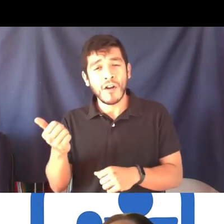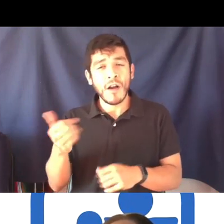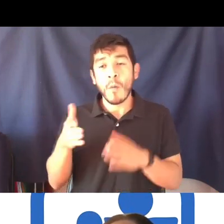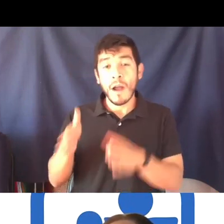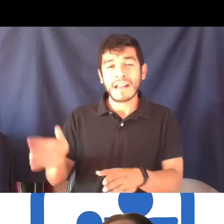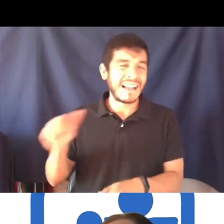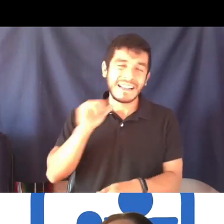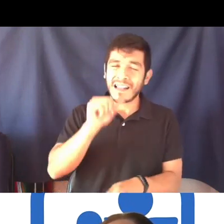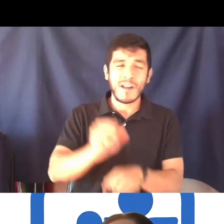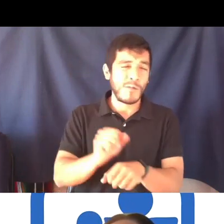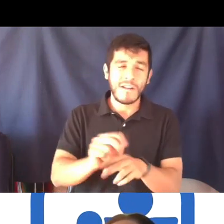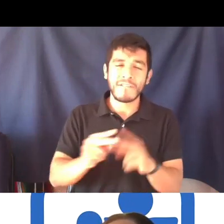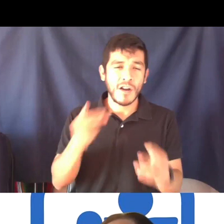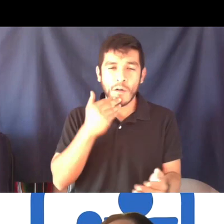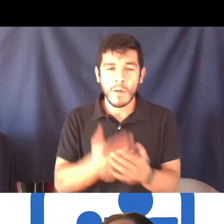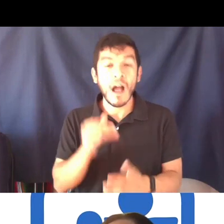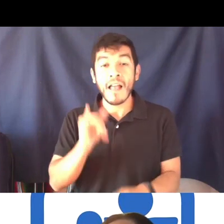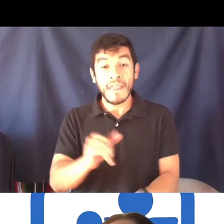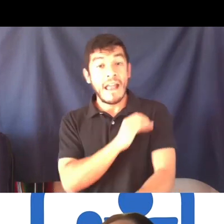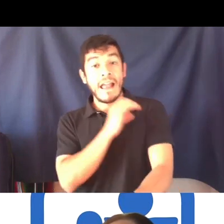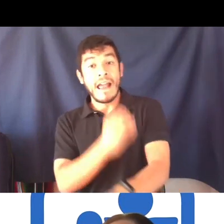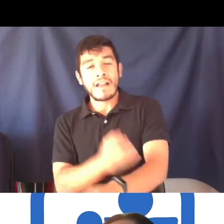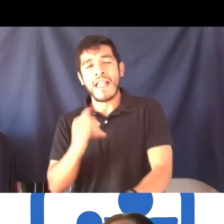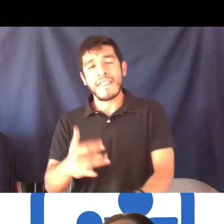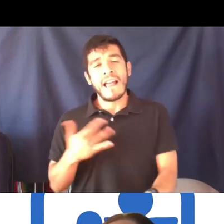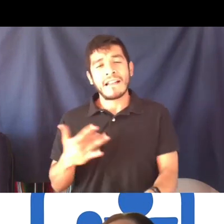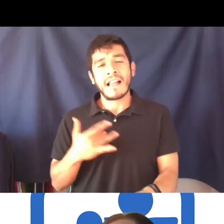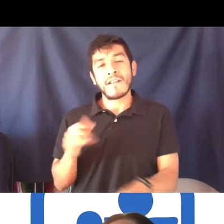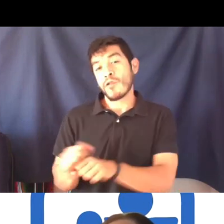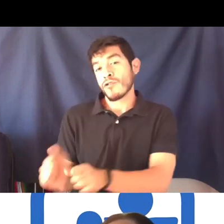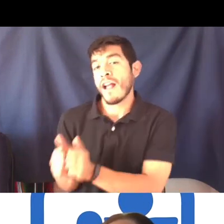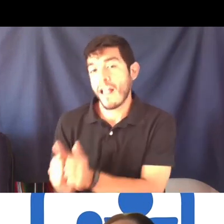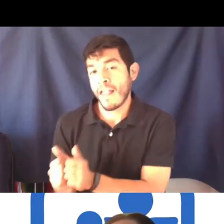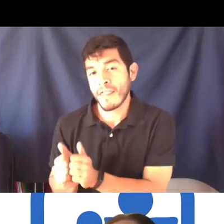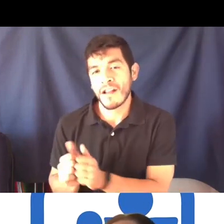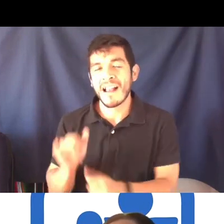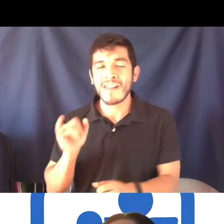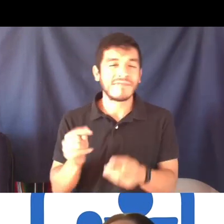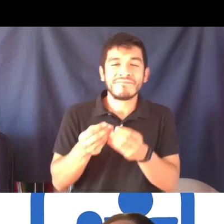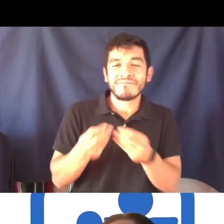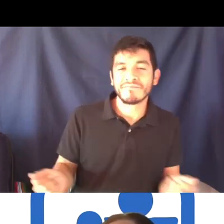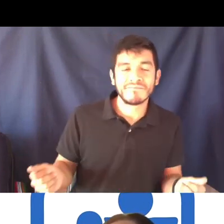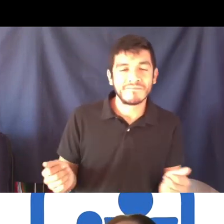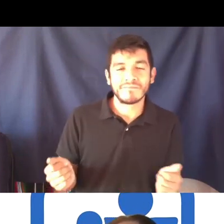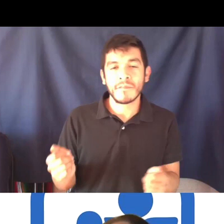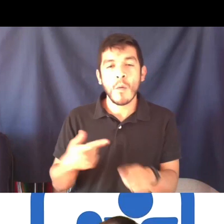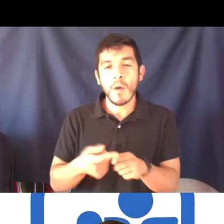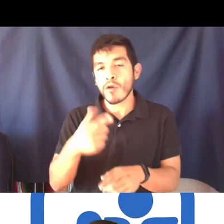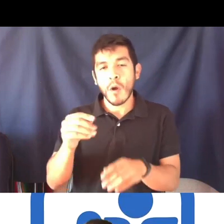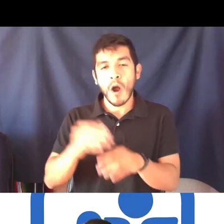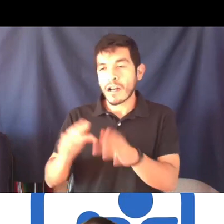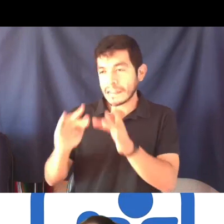terribly well. That energy, that kind of sense of camaraderie just dissipates a little bit, I think, when you go to the